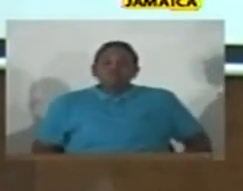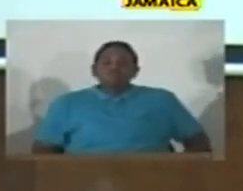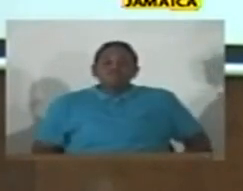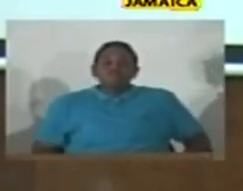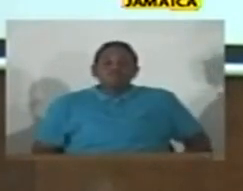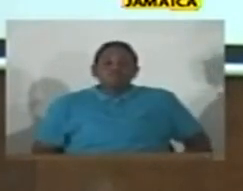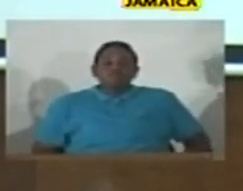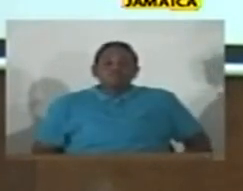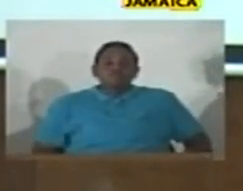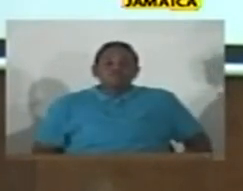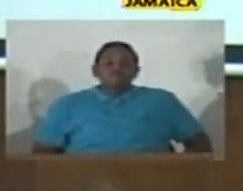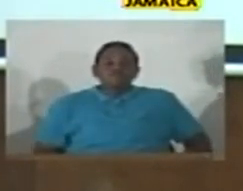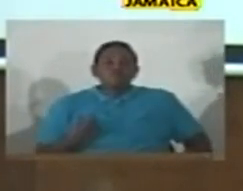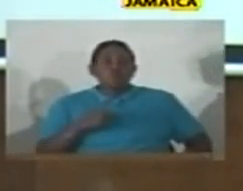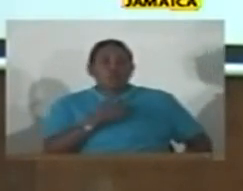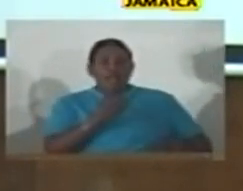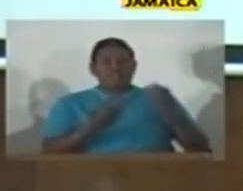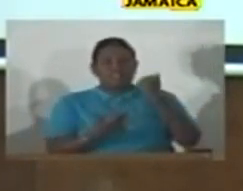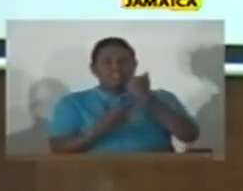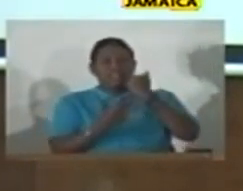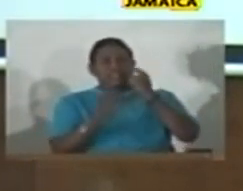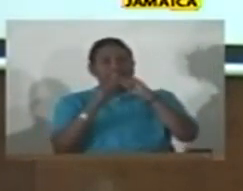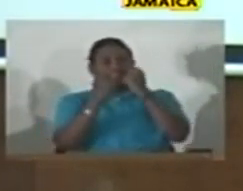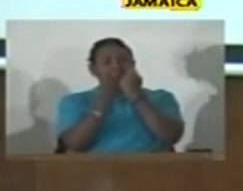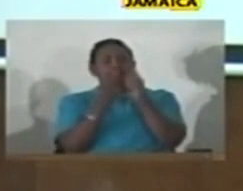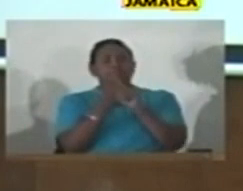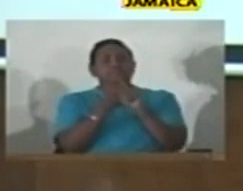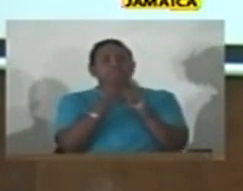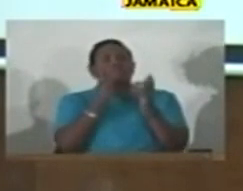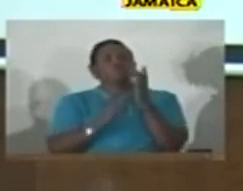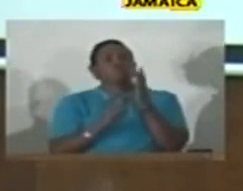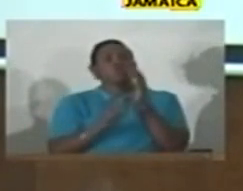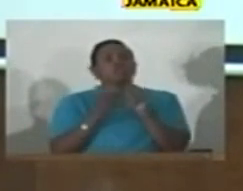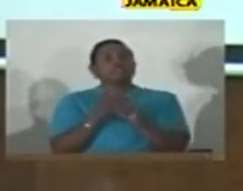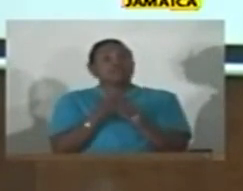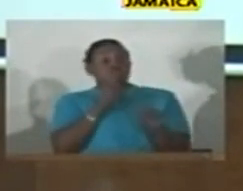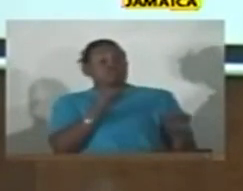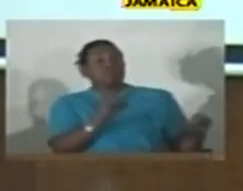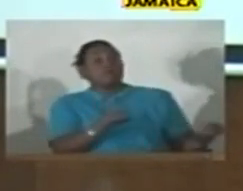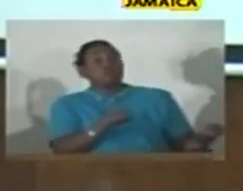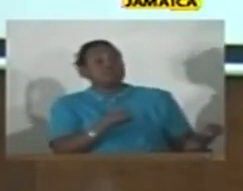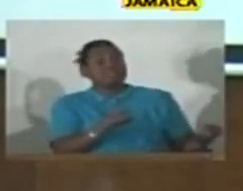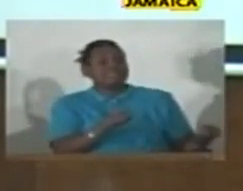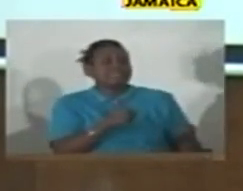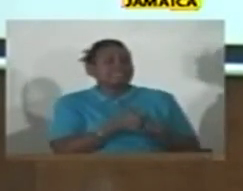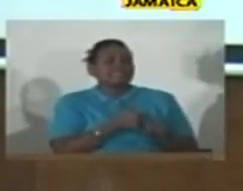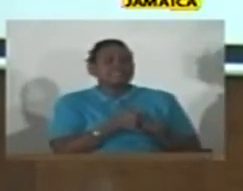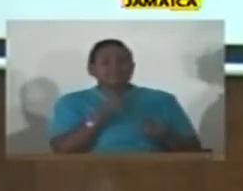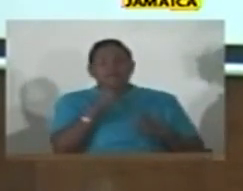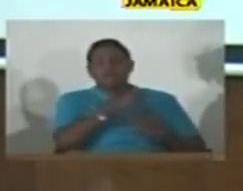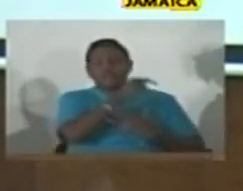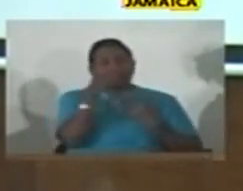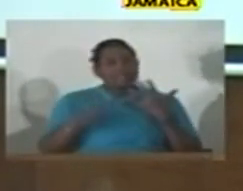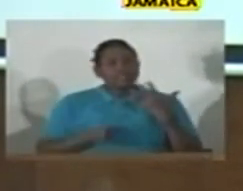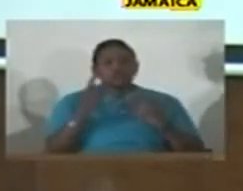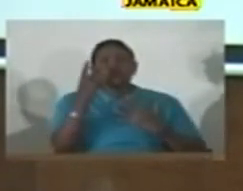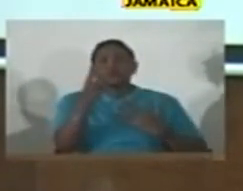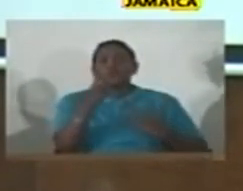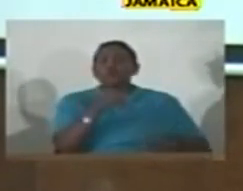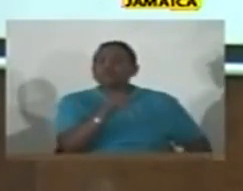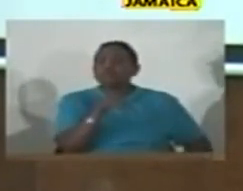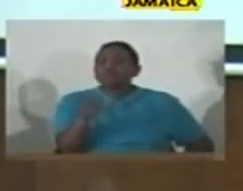We have a technical team researching the possibility of these two crops